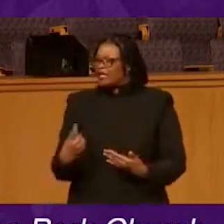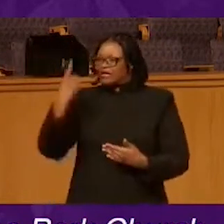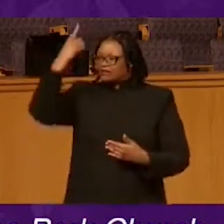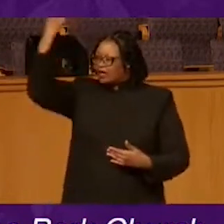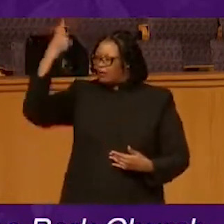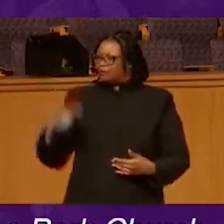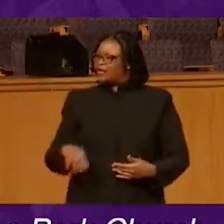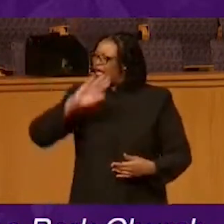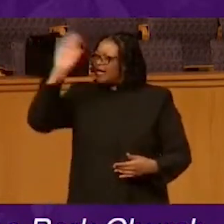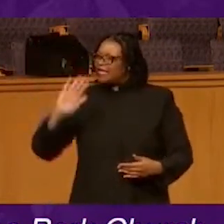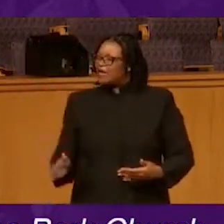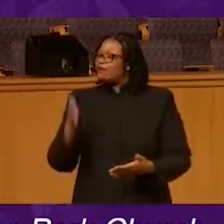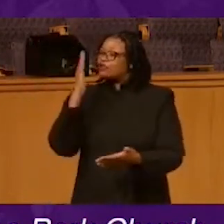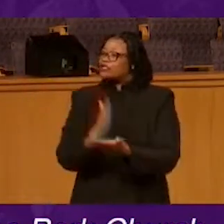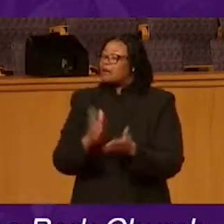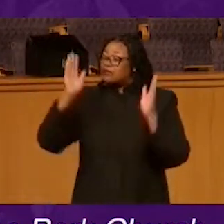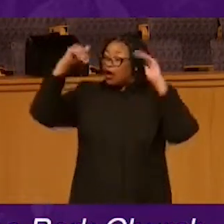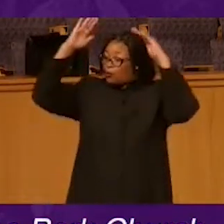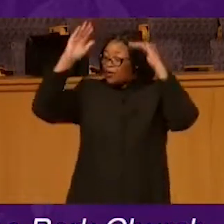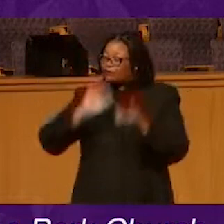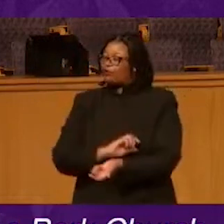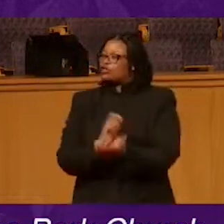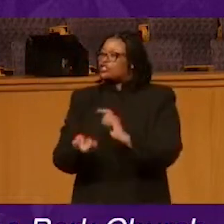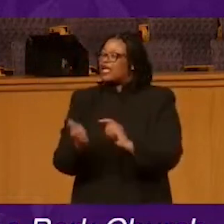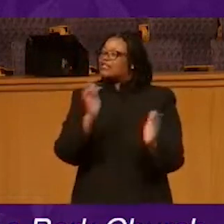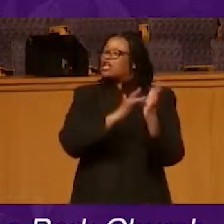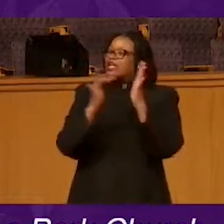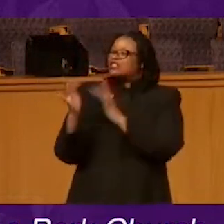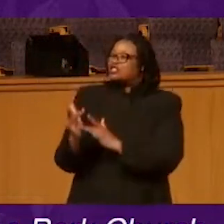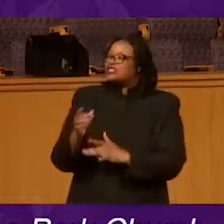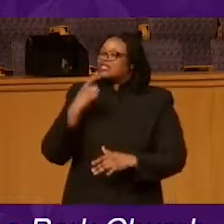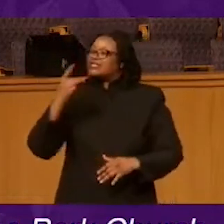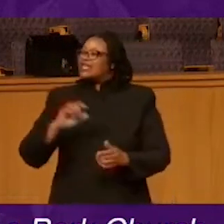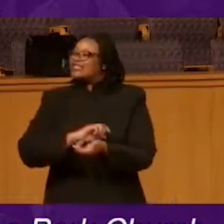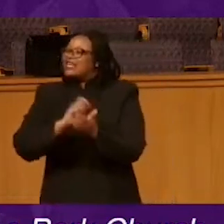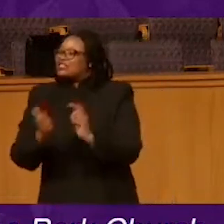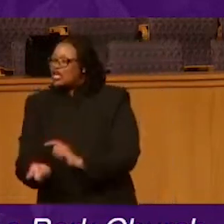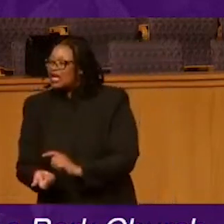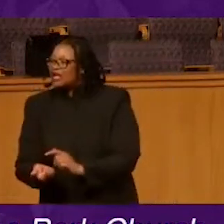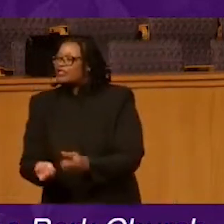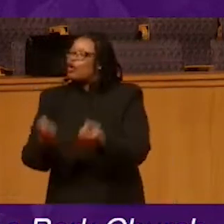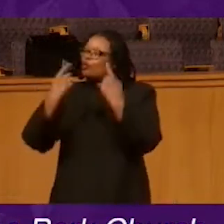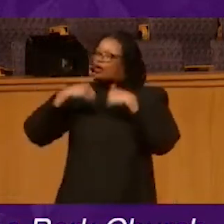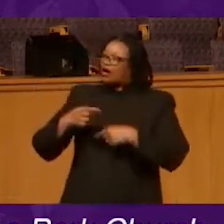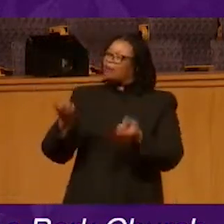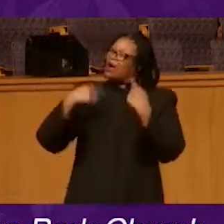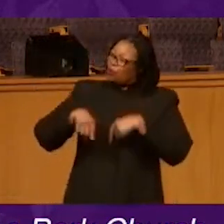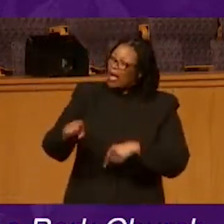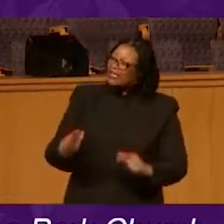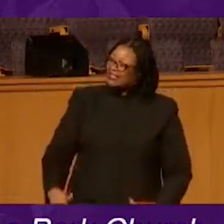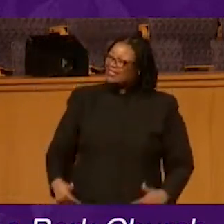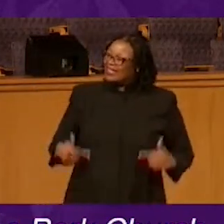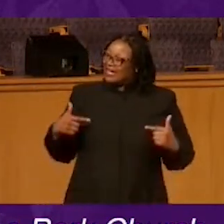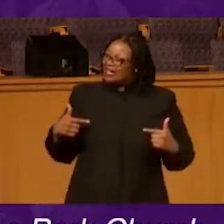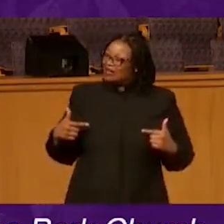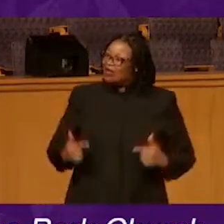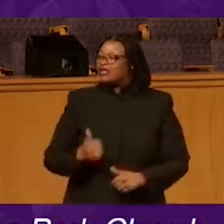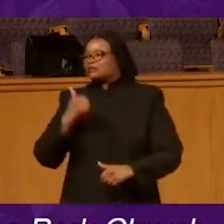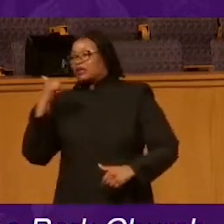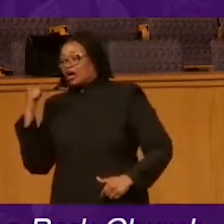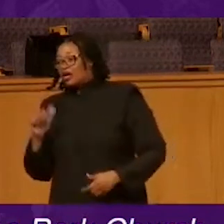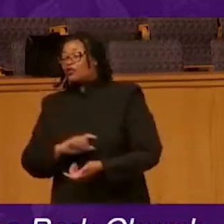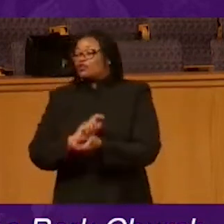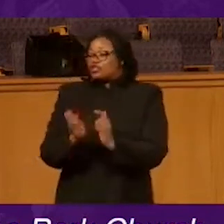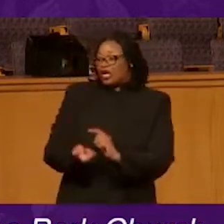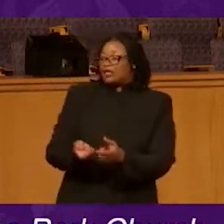Jesus never stops hoping for a change. Jesus says some change might come while you live, and there will be some other change